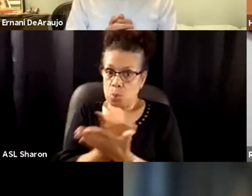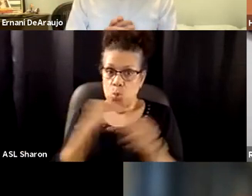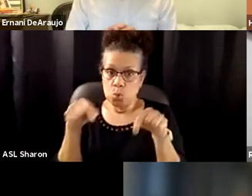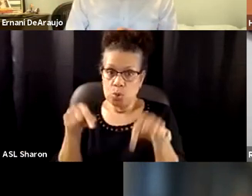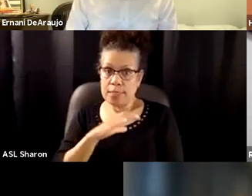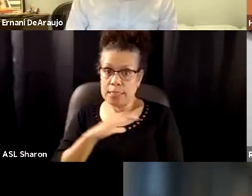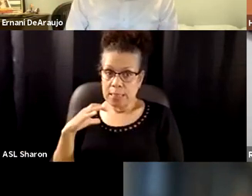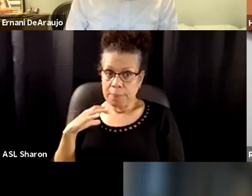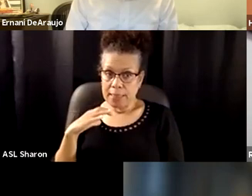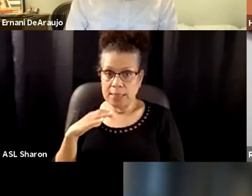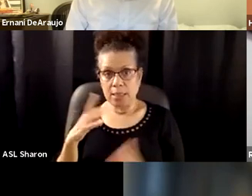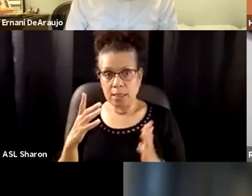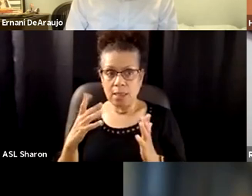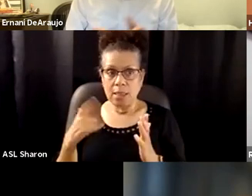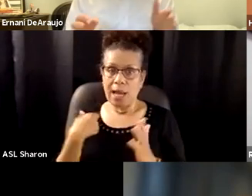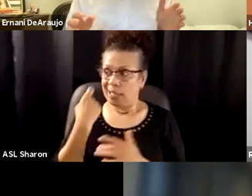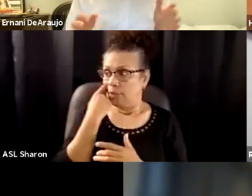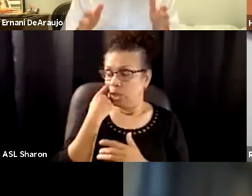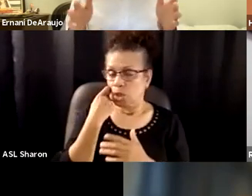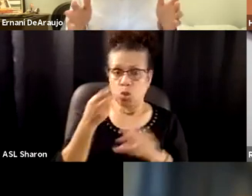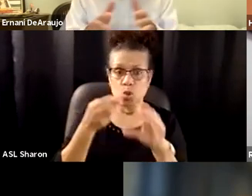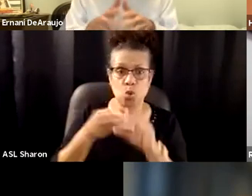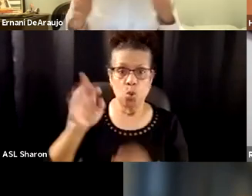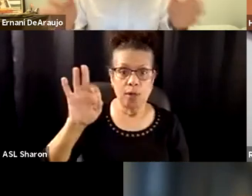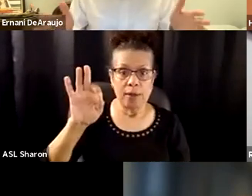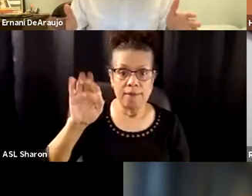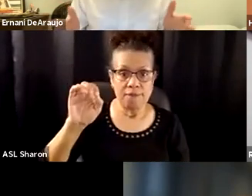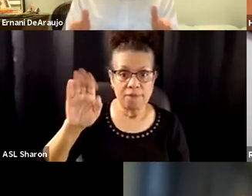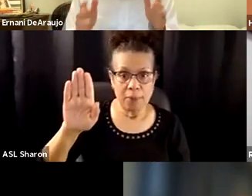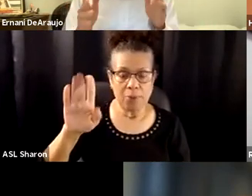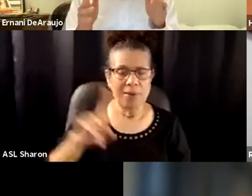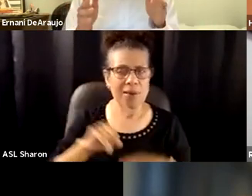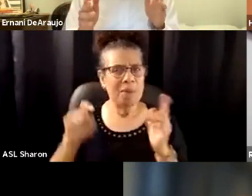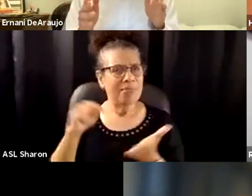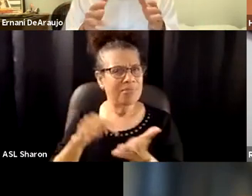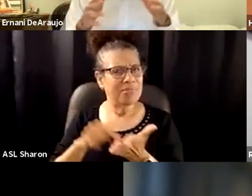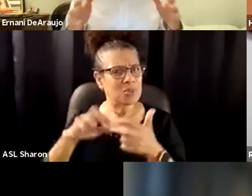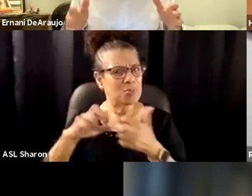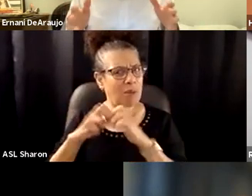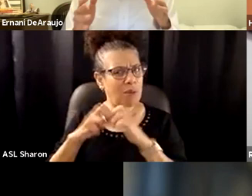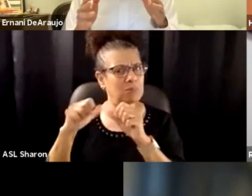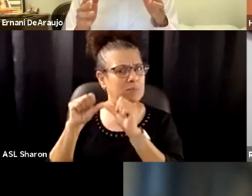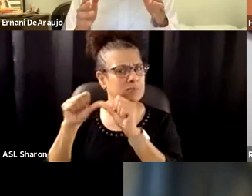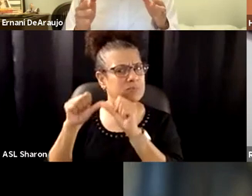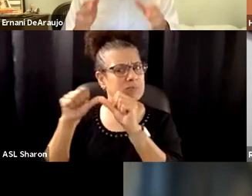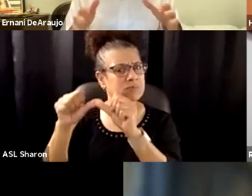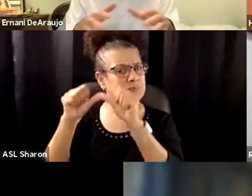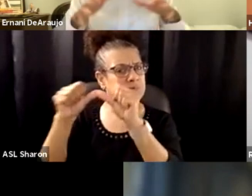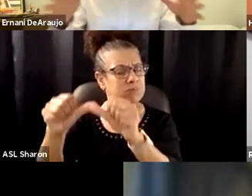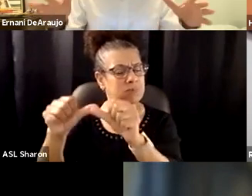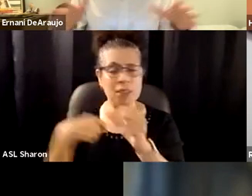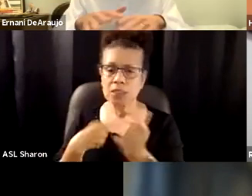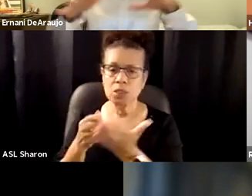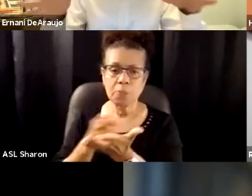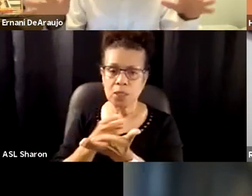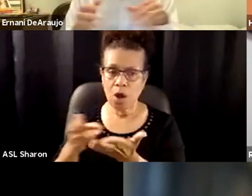relatively new uh you know joined in february but uh this this has been an ongoing issue uh and this is an issue that uh to be honest as i